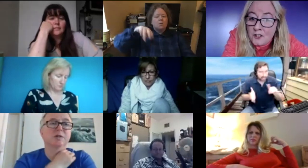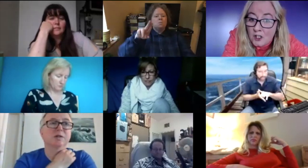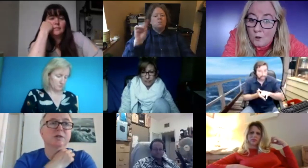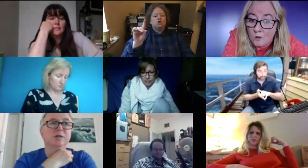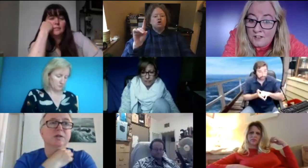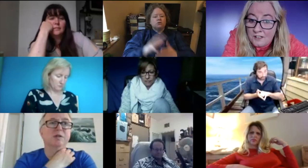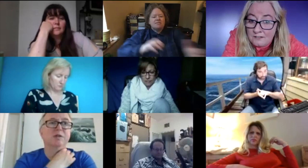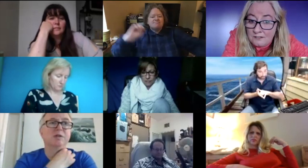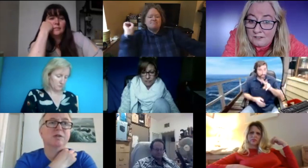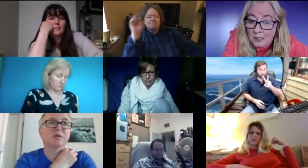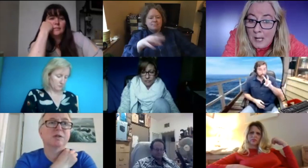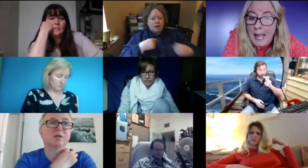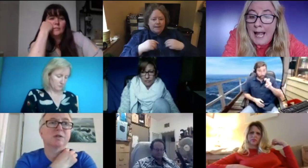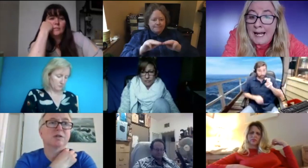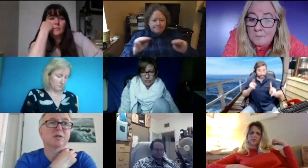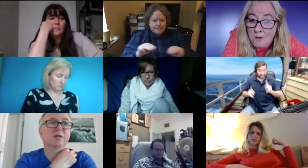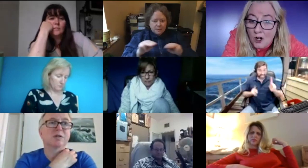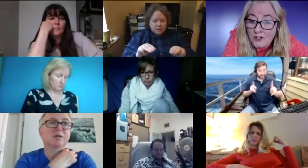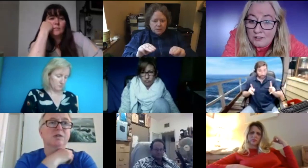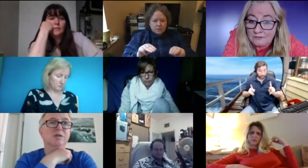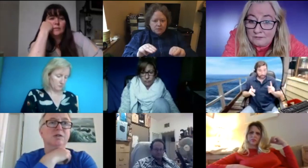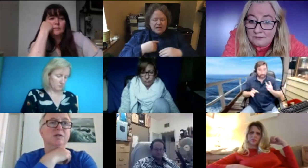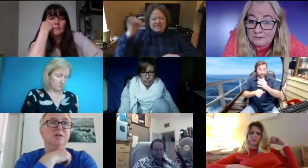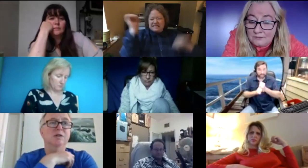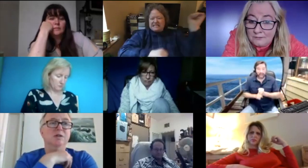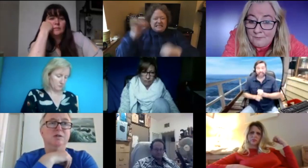threw stones and mud